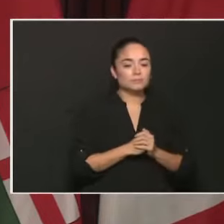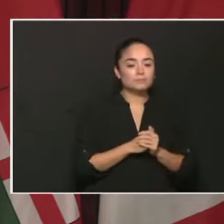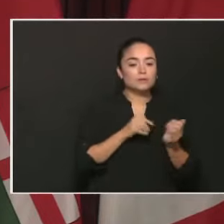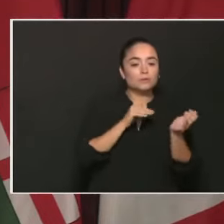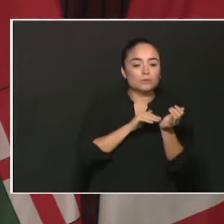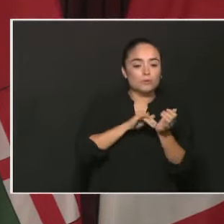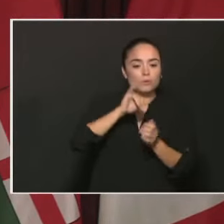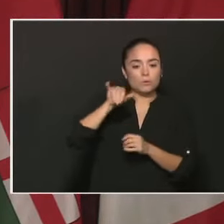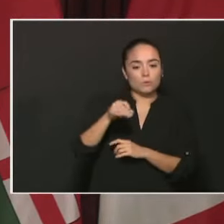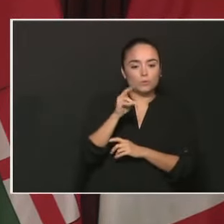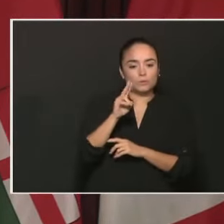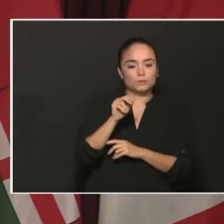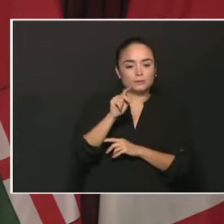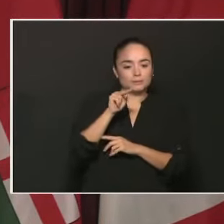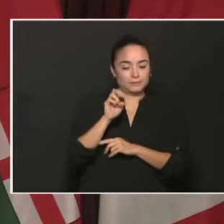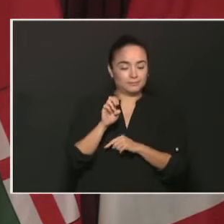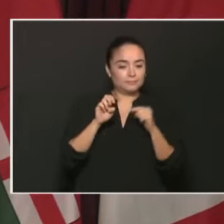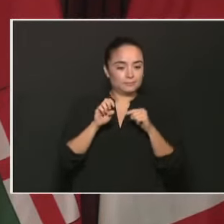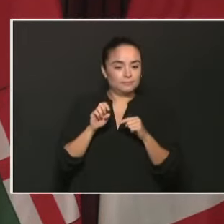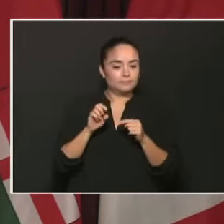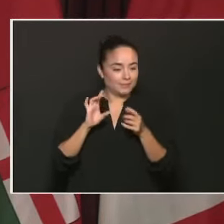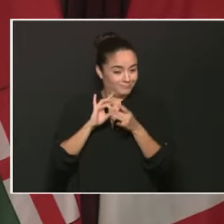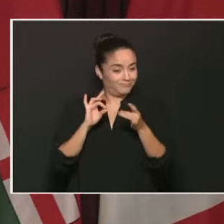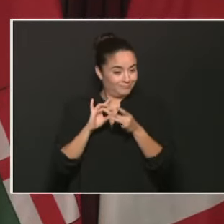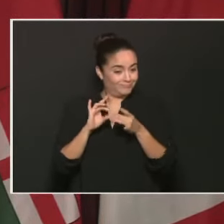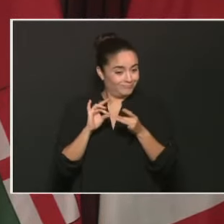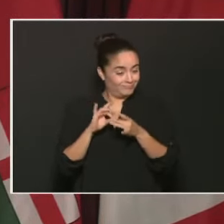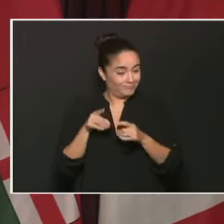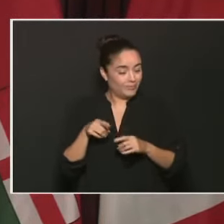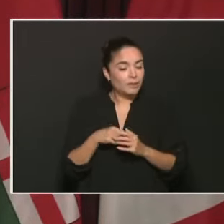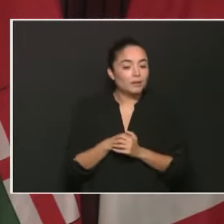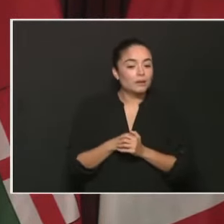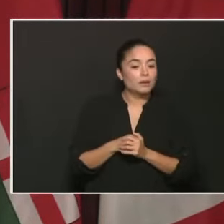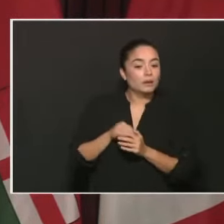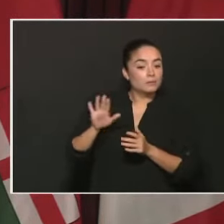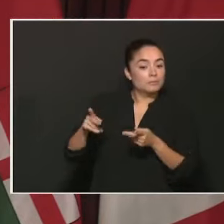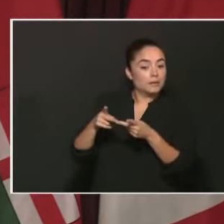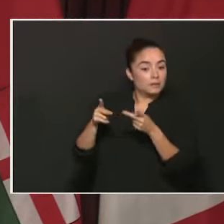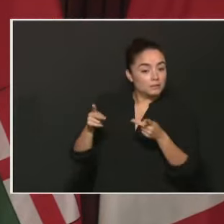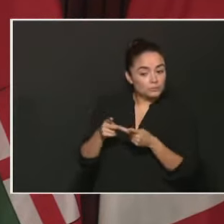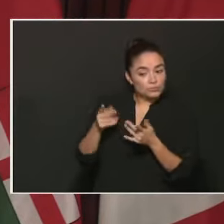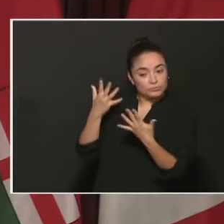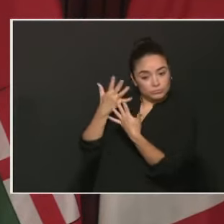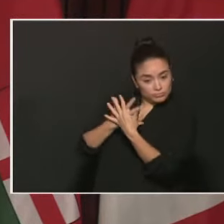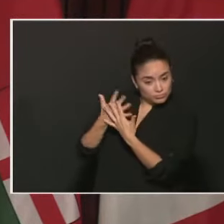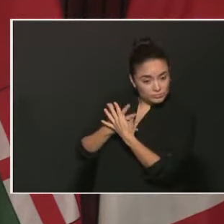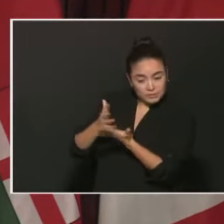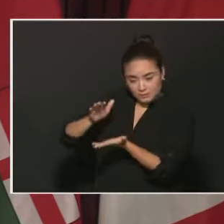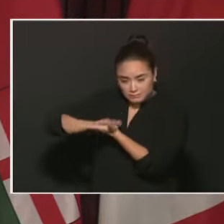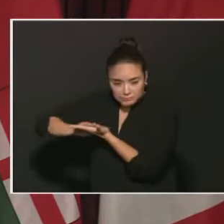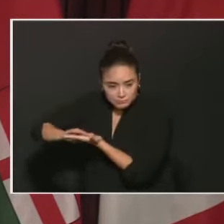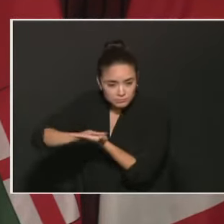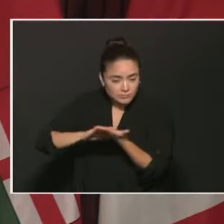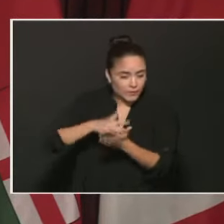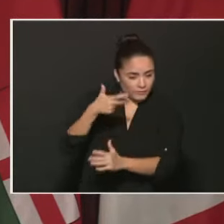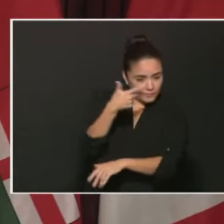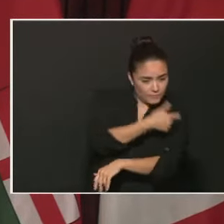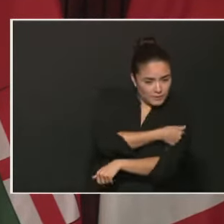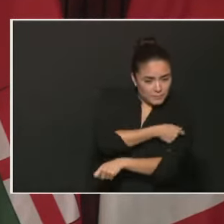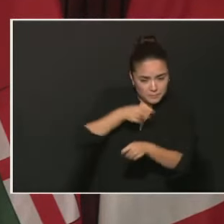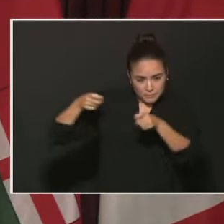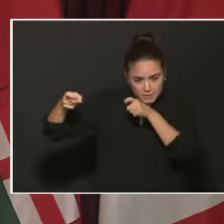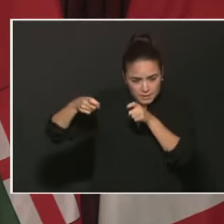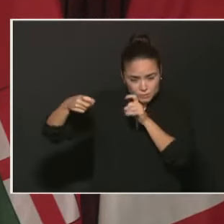one space where you're having appropriate screening, cleaning, vaccine management,